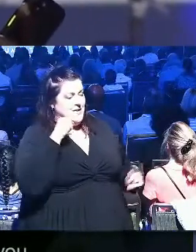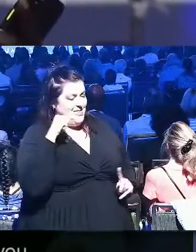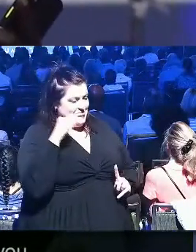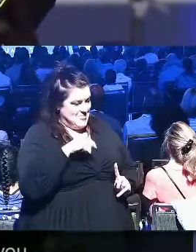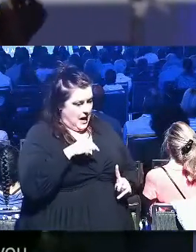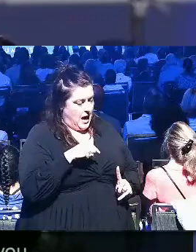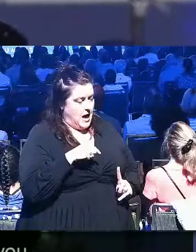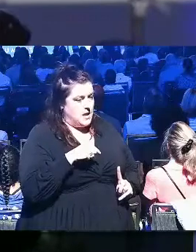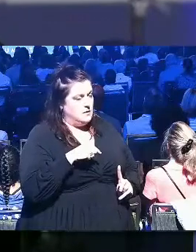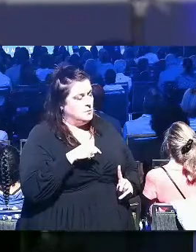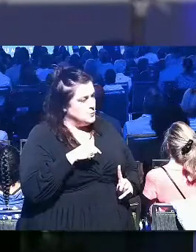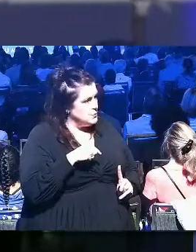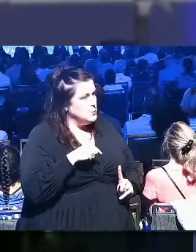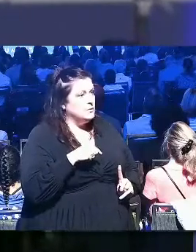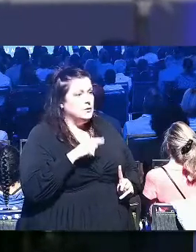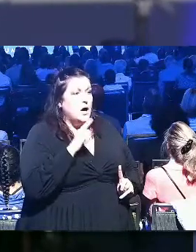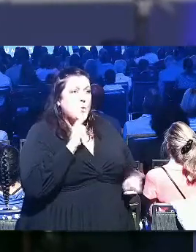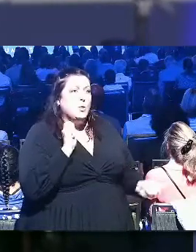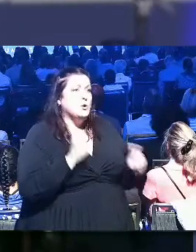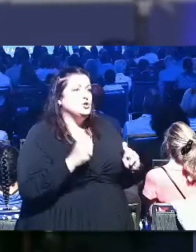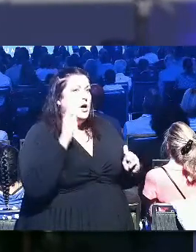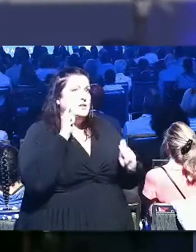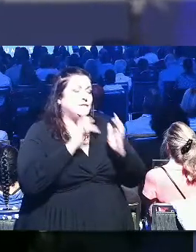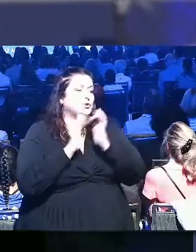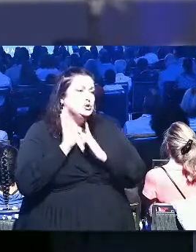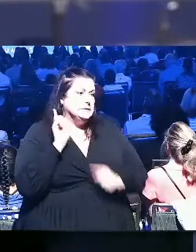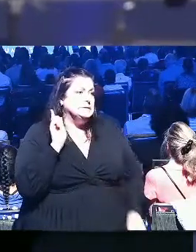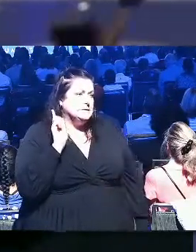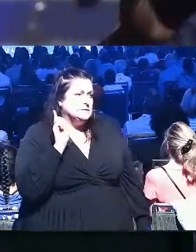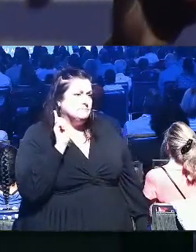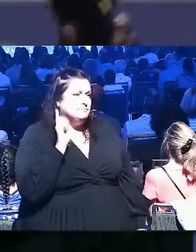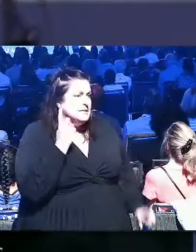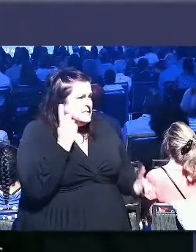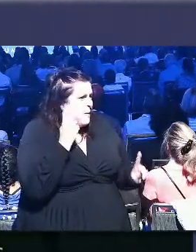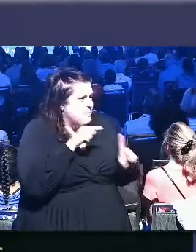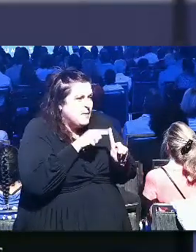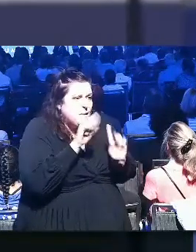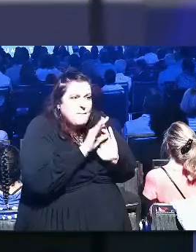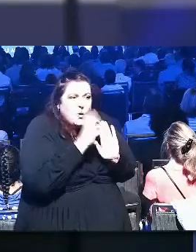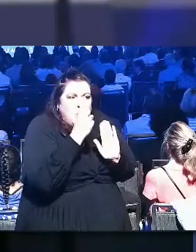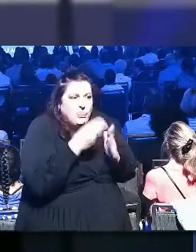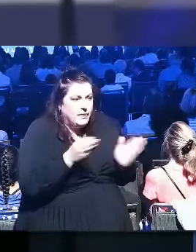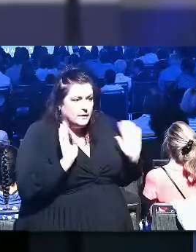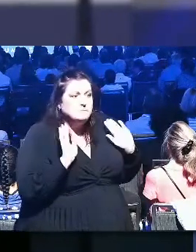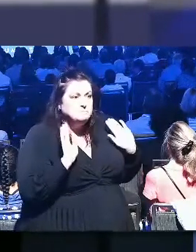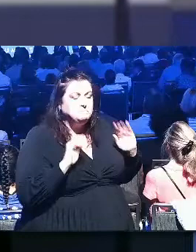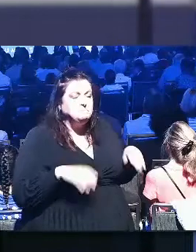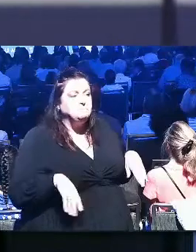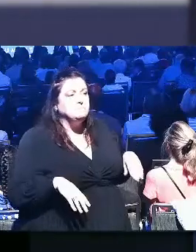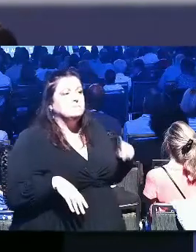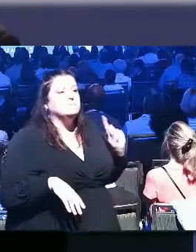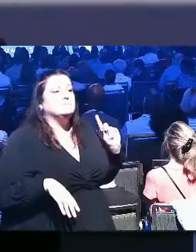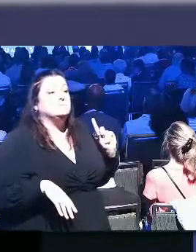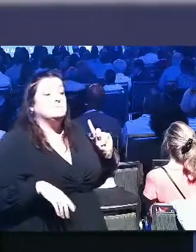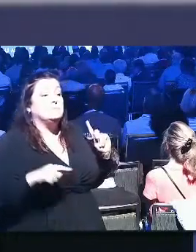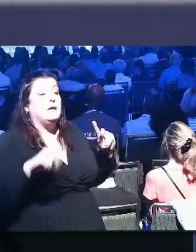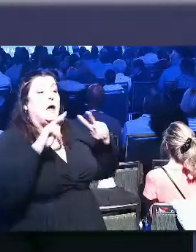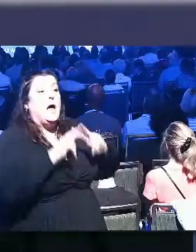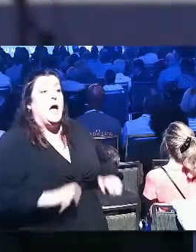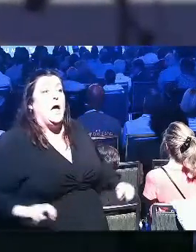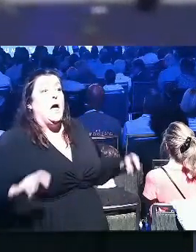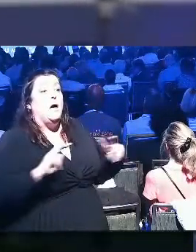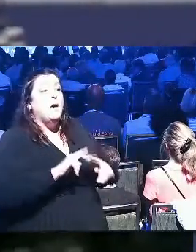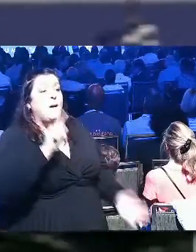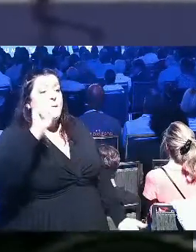that I really want to change for Jesus. Just one thing. This examination is not, it's not an